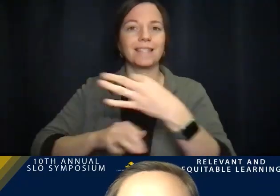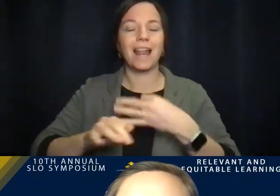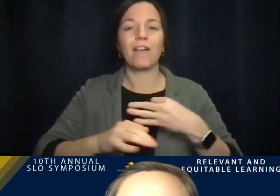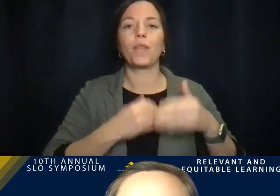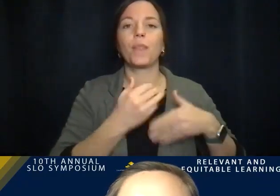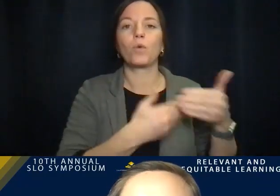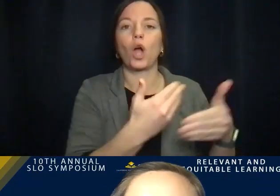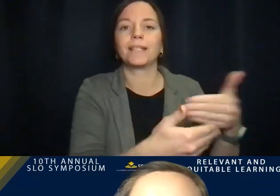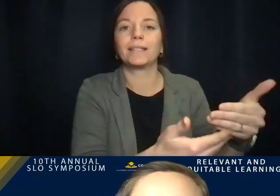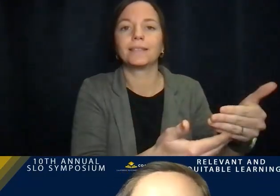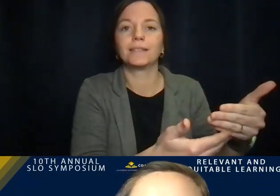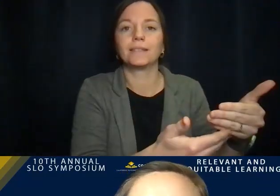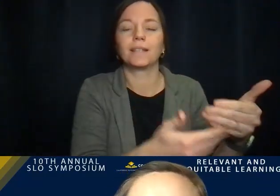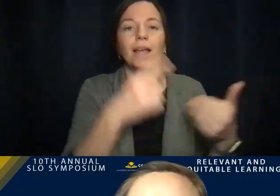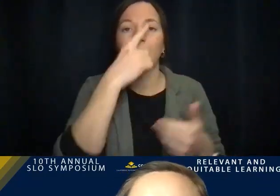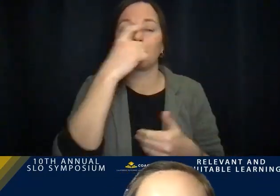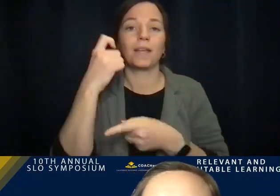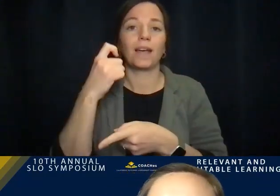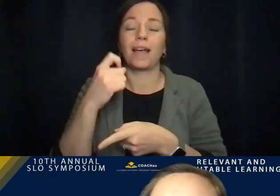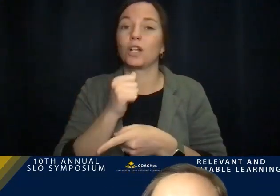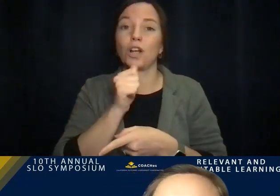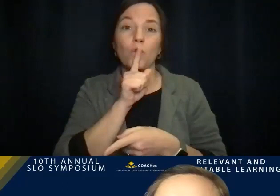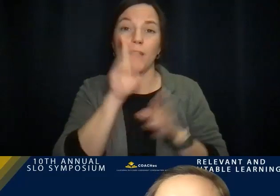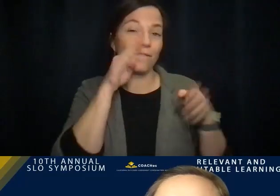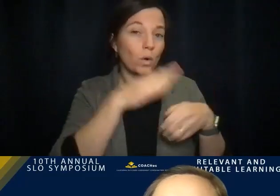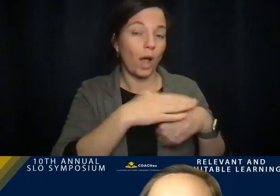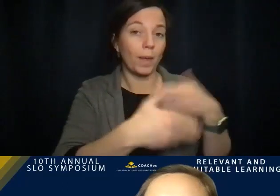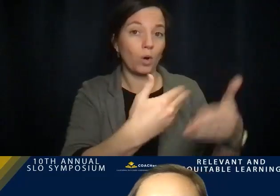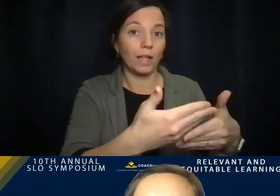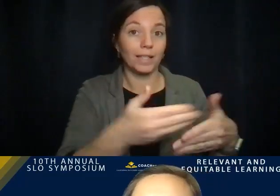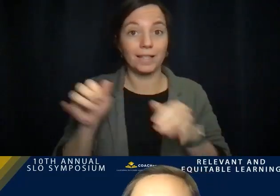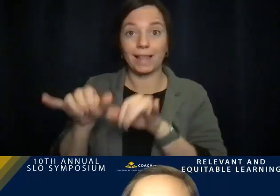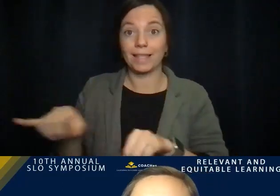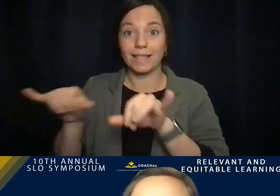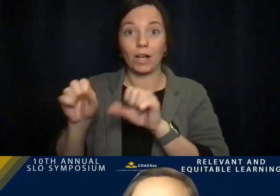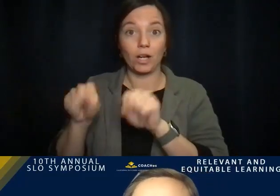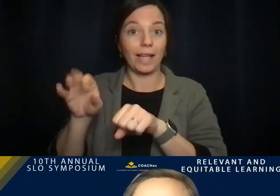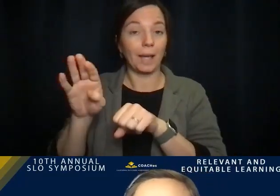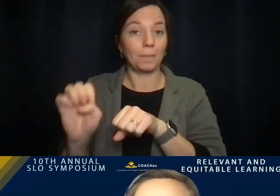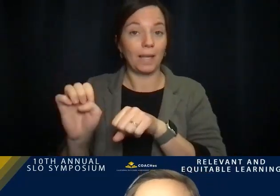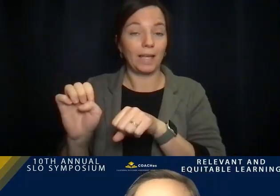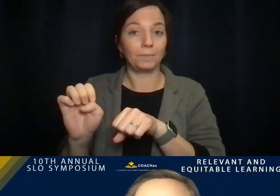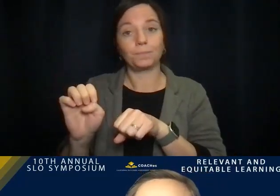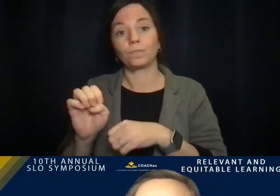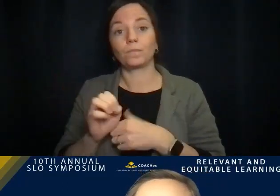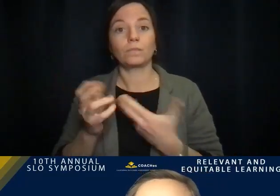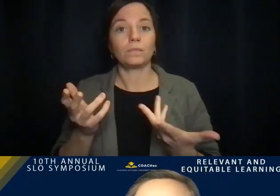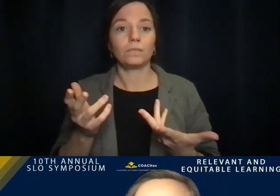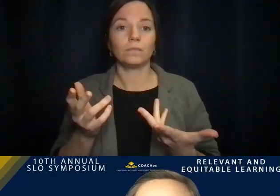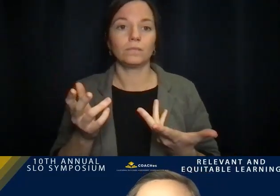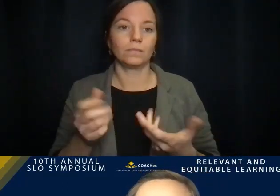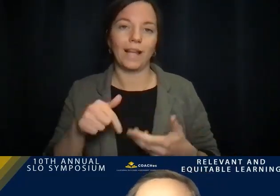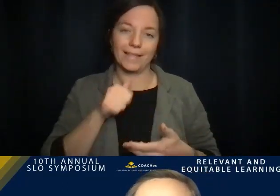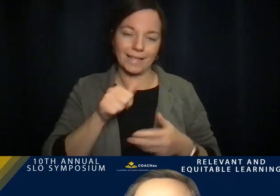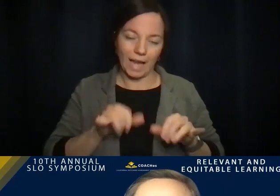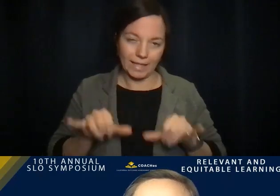process. And because they're not so much about the process, the standard can be, you're setting your, this is not a standard,